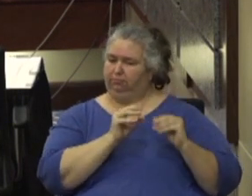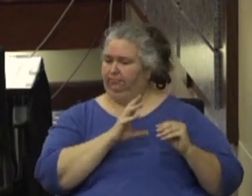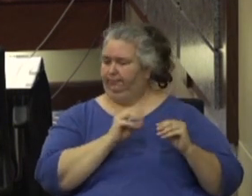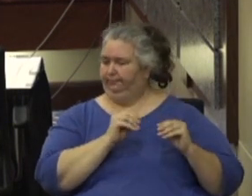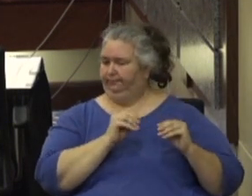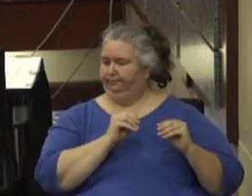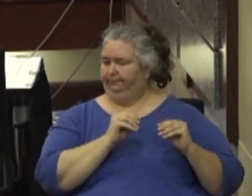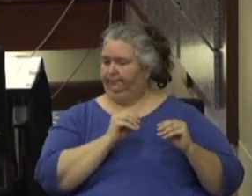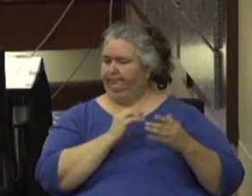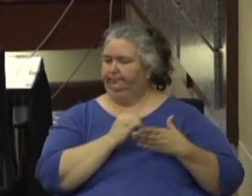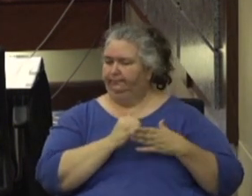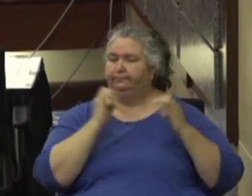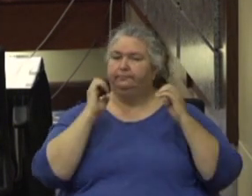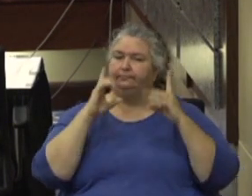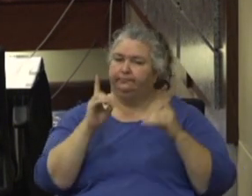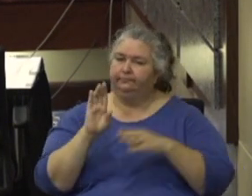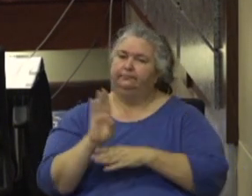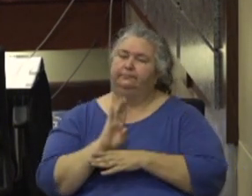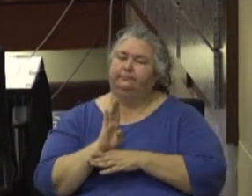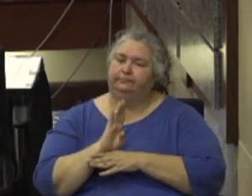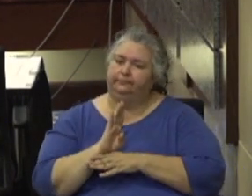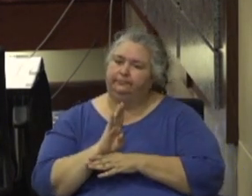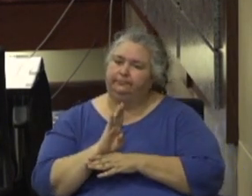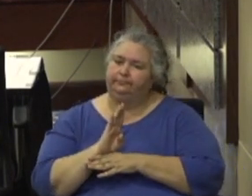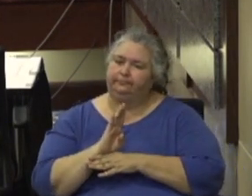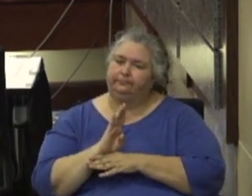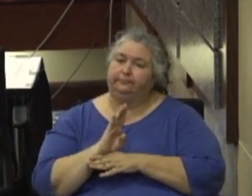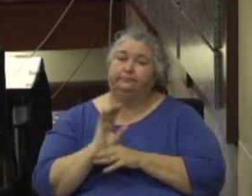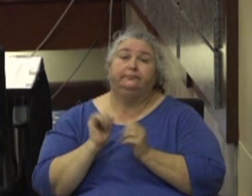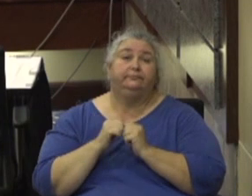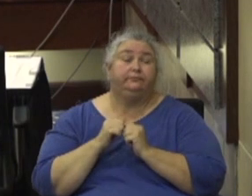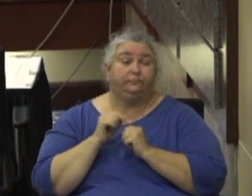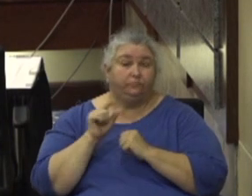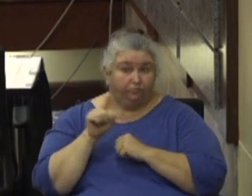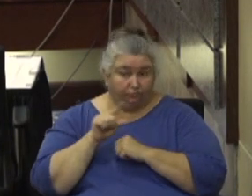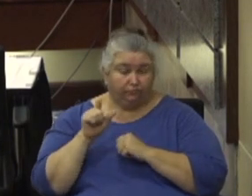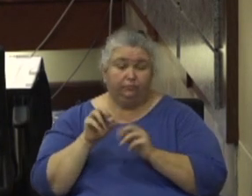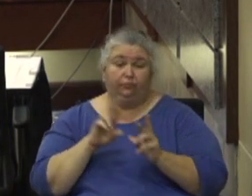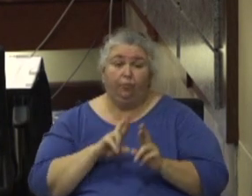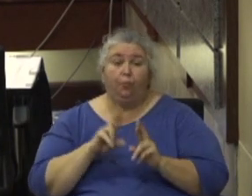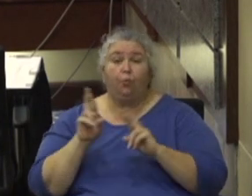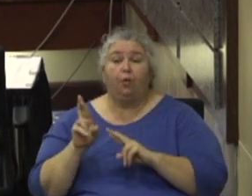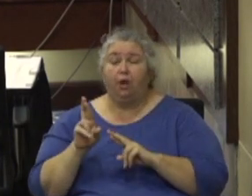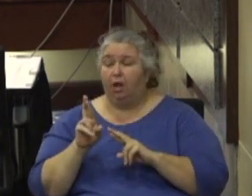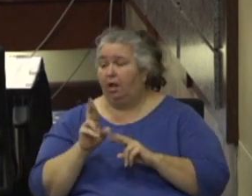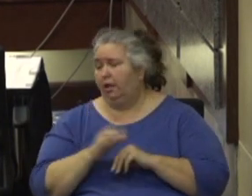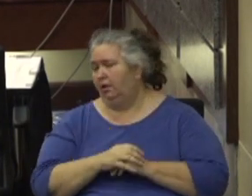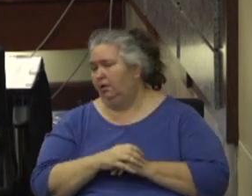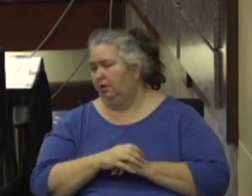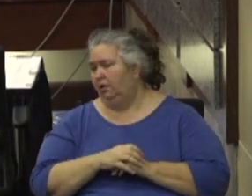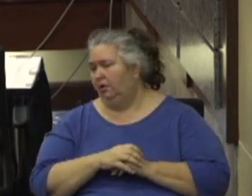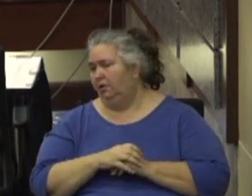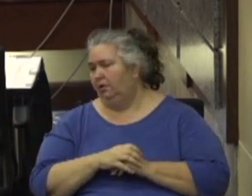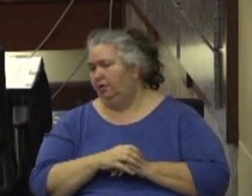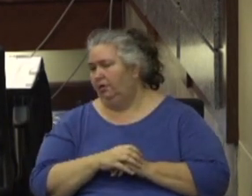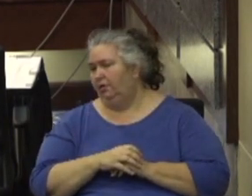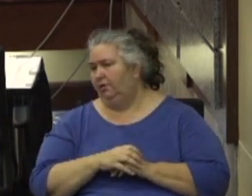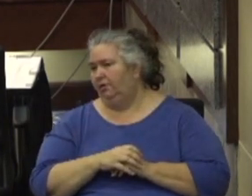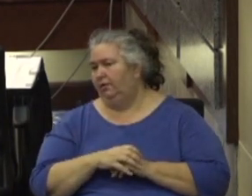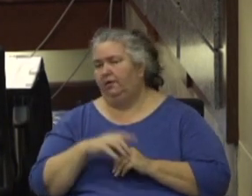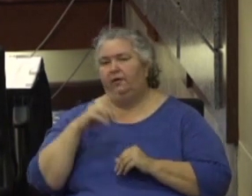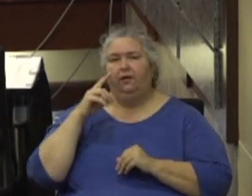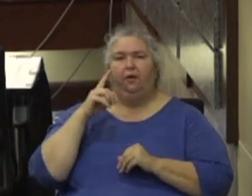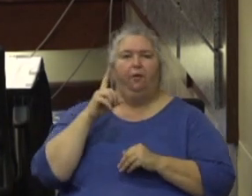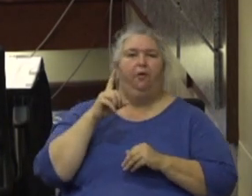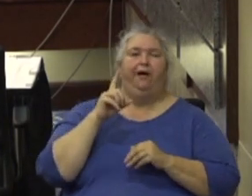to helping educate businesses about how to be prepared for minimizing the likelihood of a COVID-19 impact in